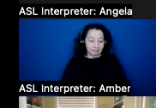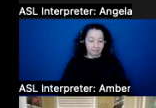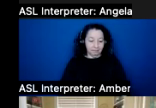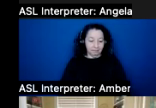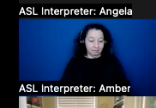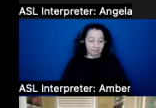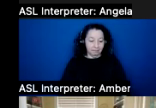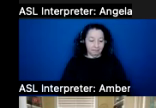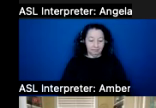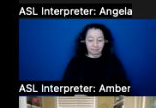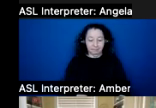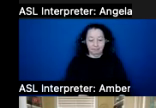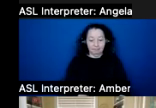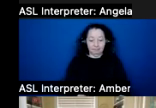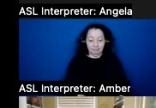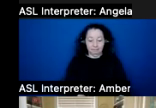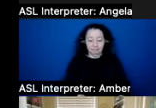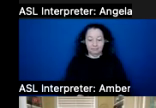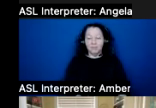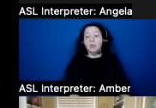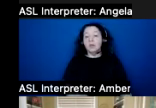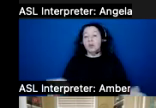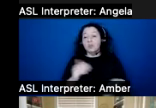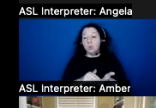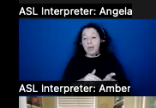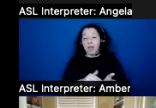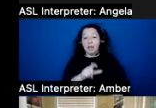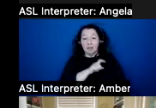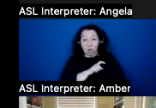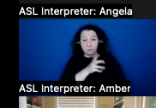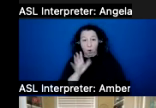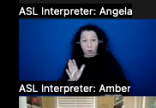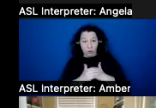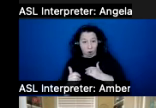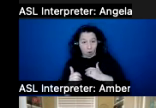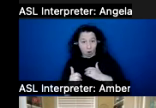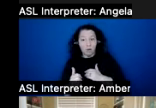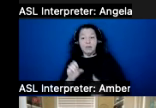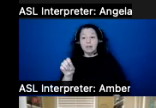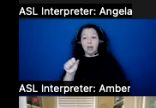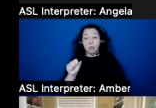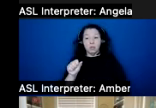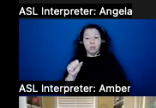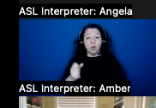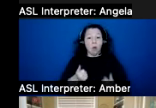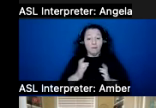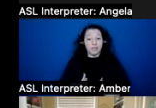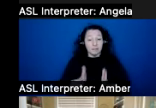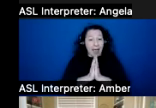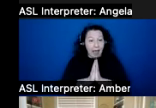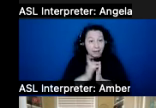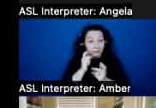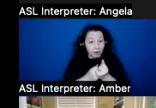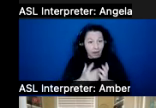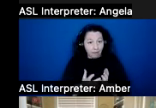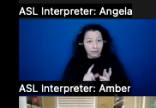So reading again, law enforcement has been called. A sexual assault victim has asked you to have an advocate, or asked for an advocate